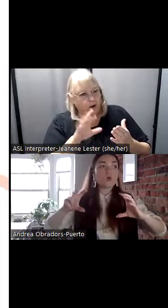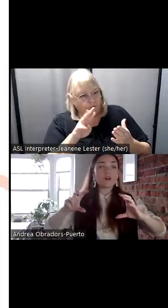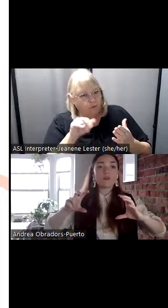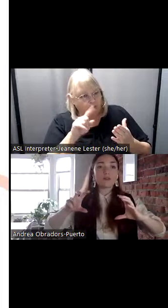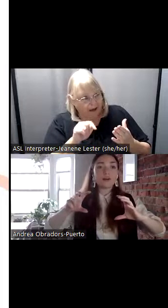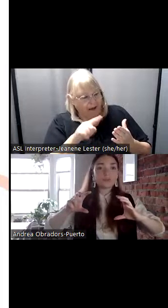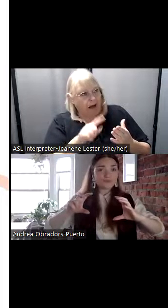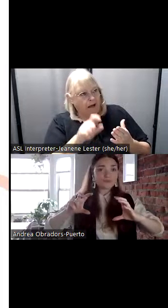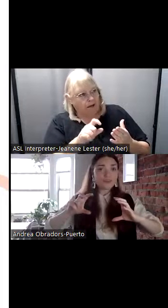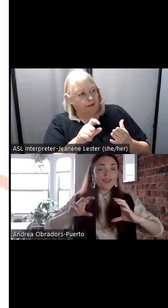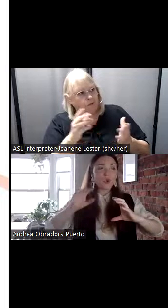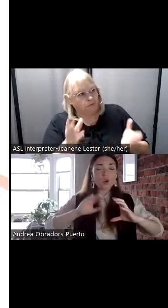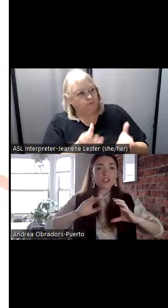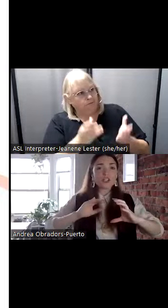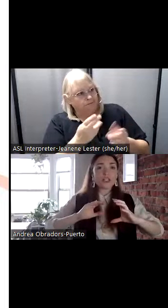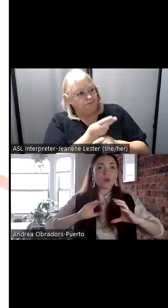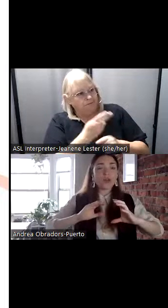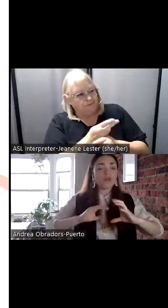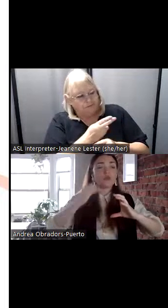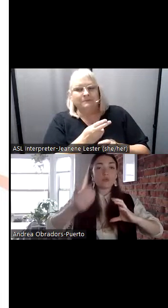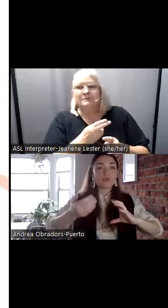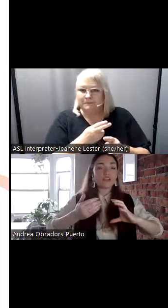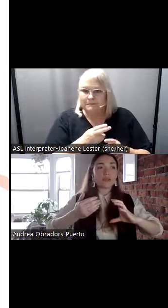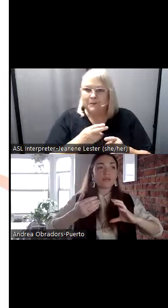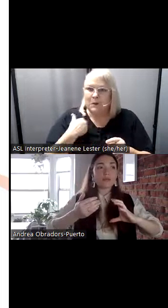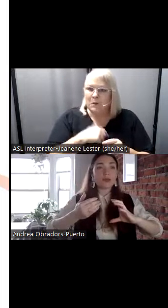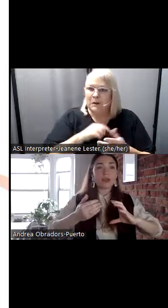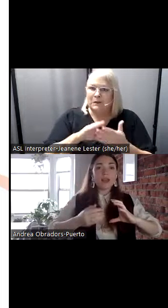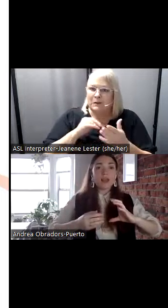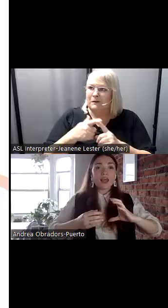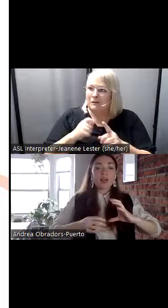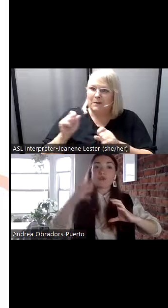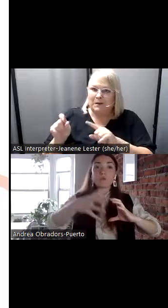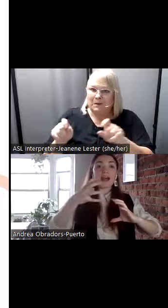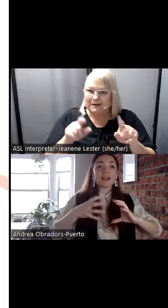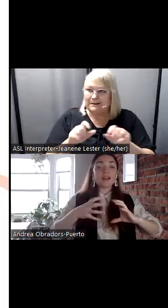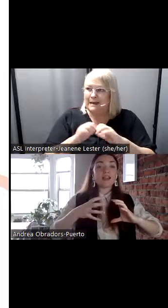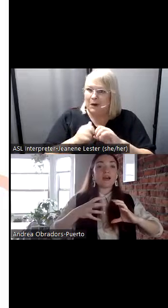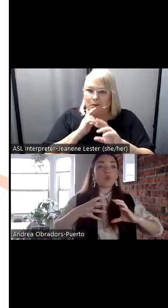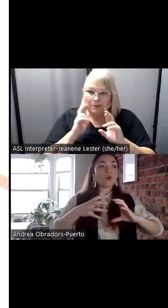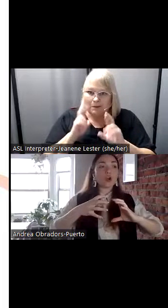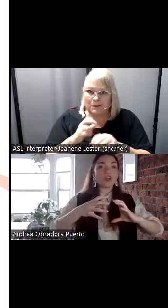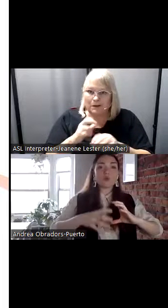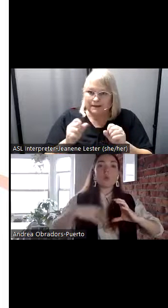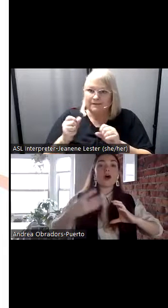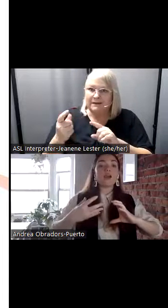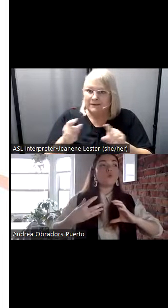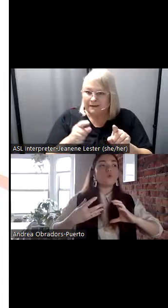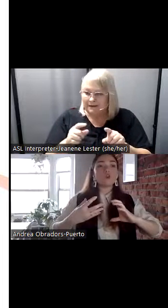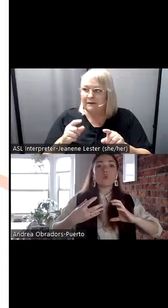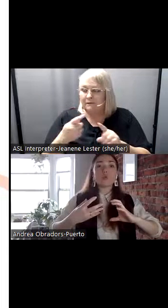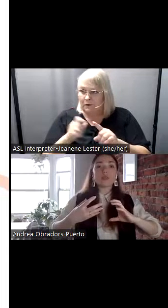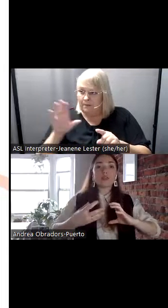text in one of the questions that we have to report a safety event. And from that idea, we brought it to